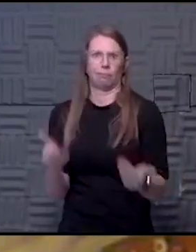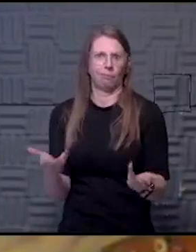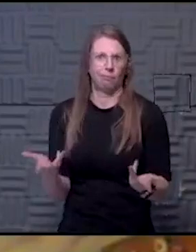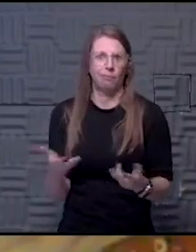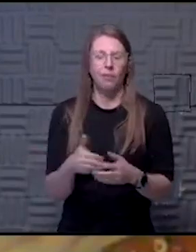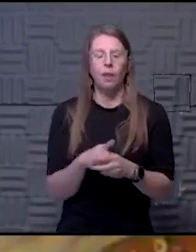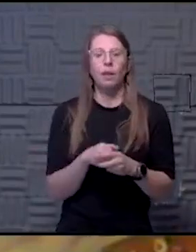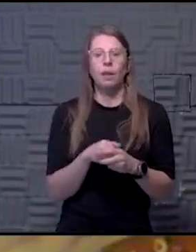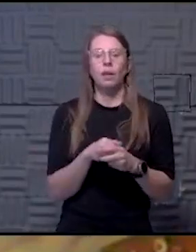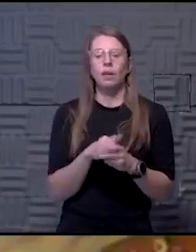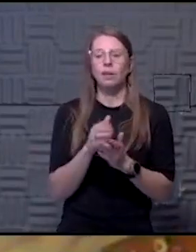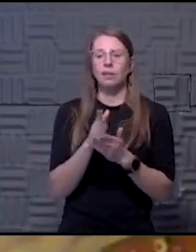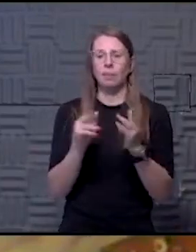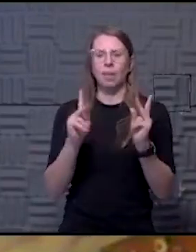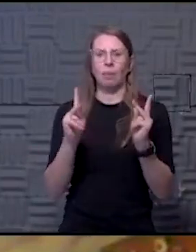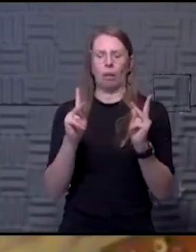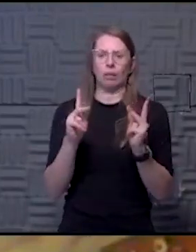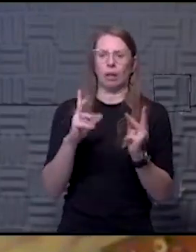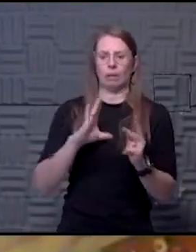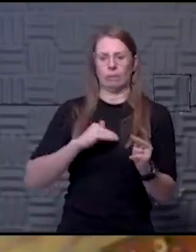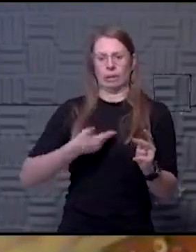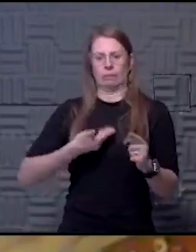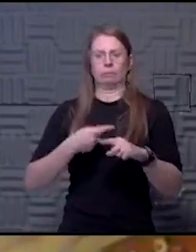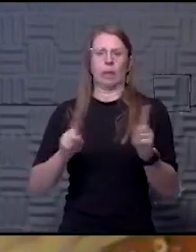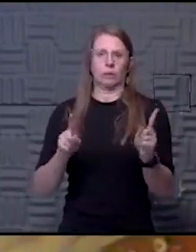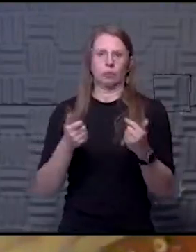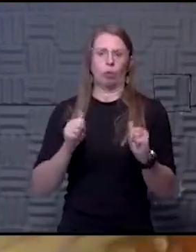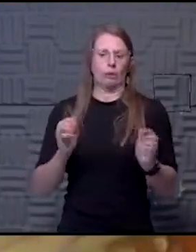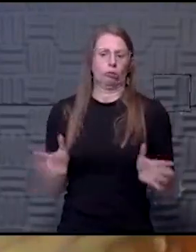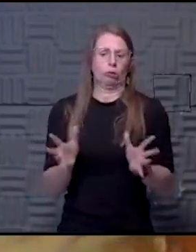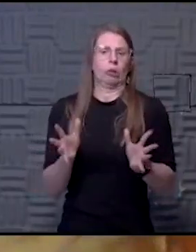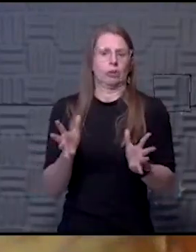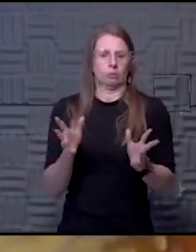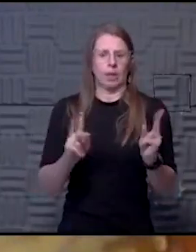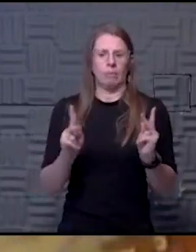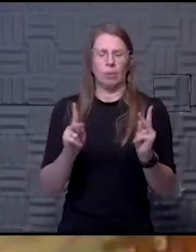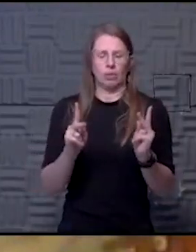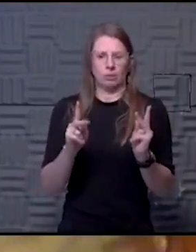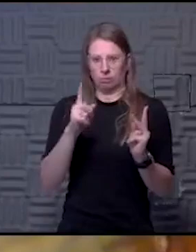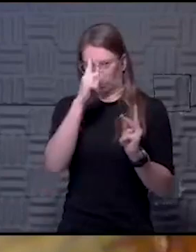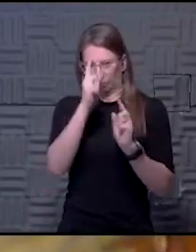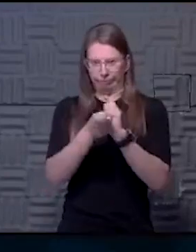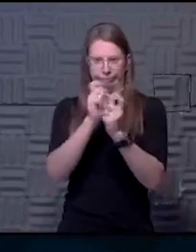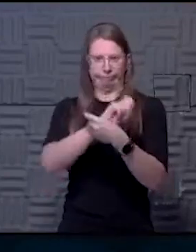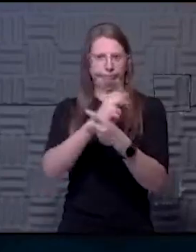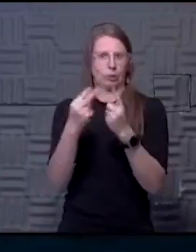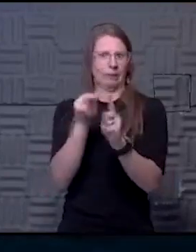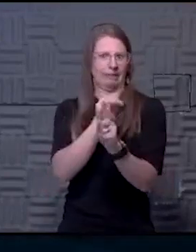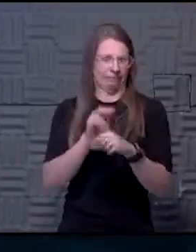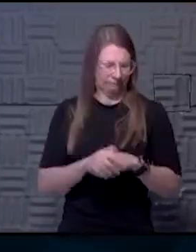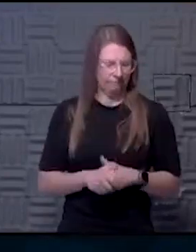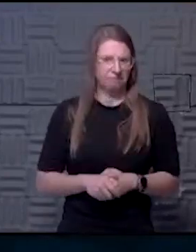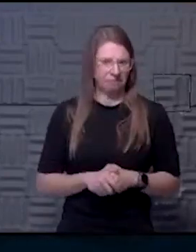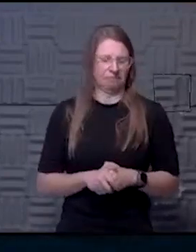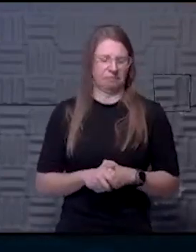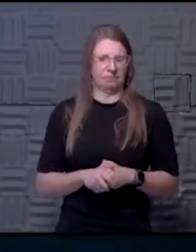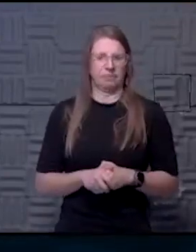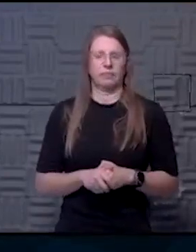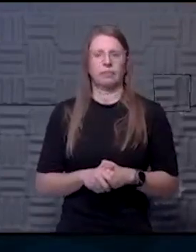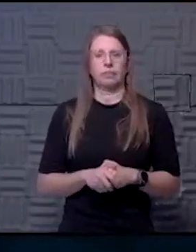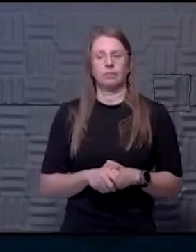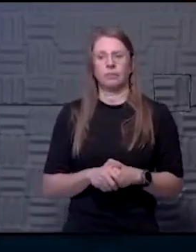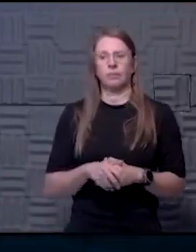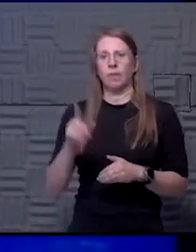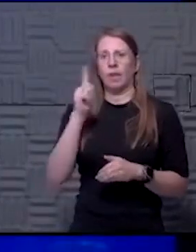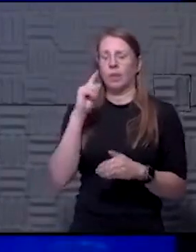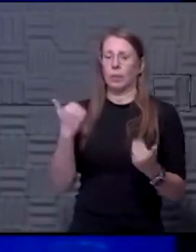little parochialism about that, but we're trying to encourage people to not think that way. Yeah, I know. I think it